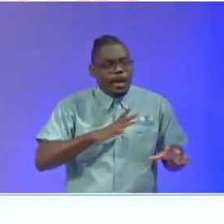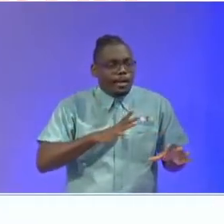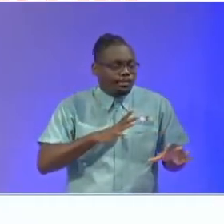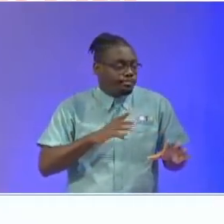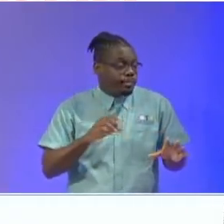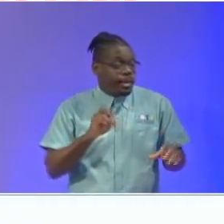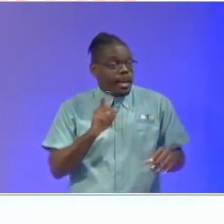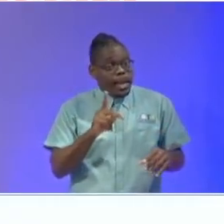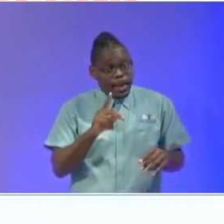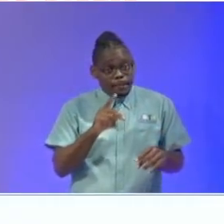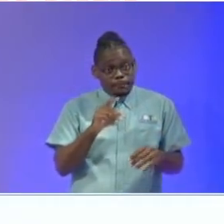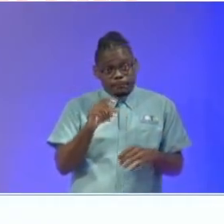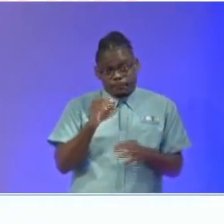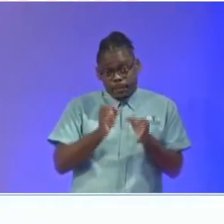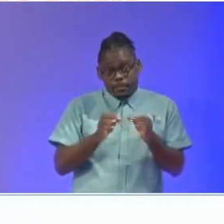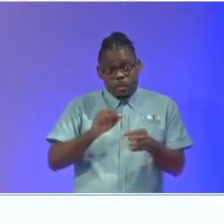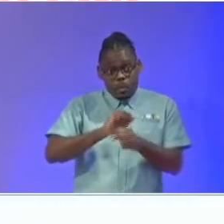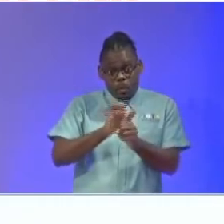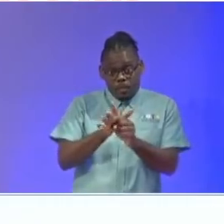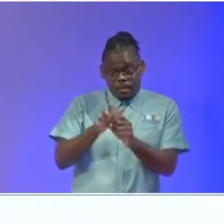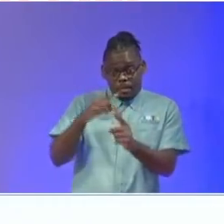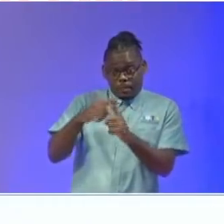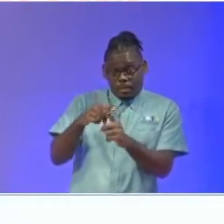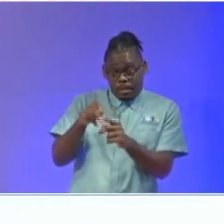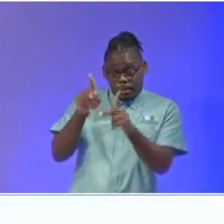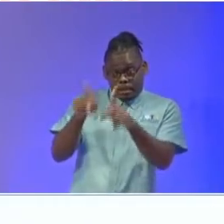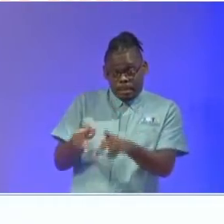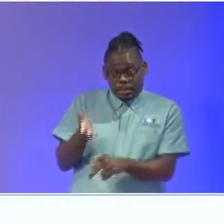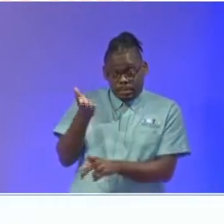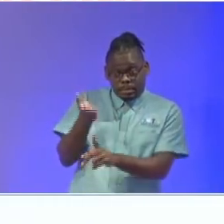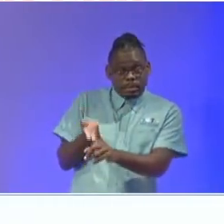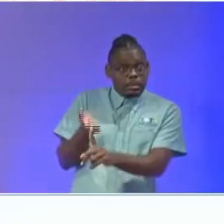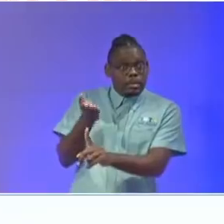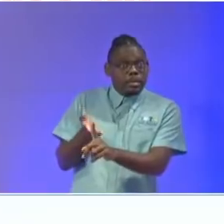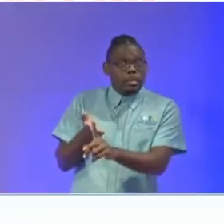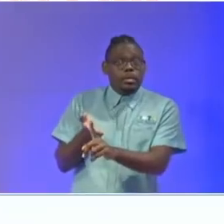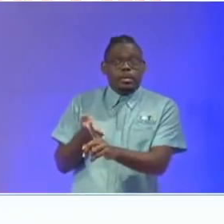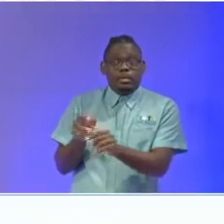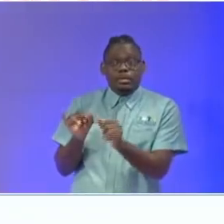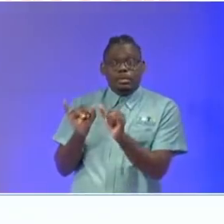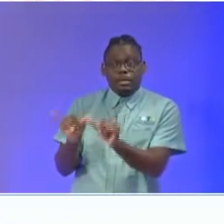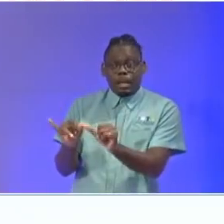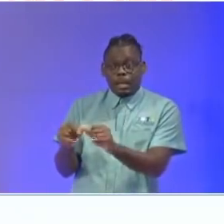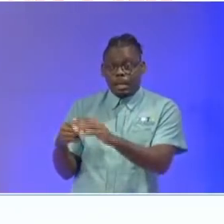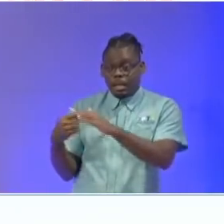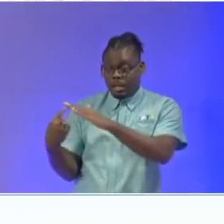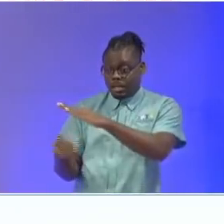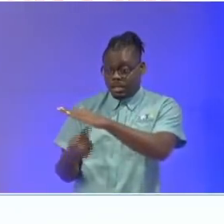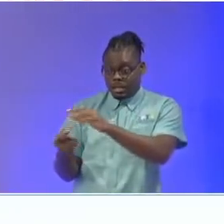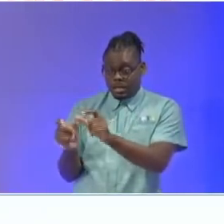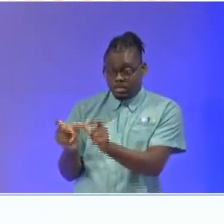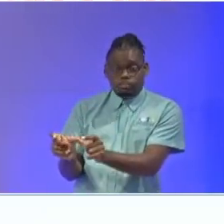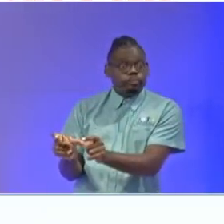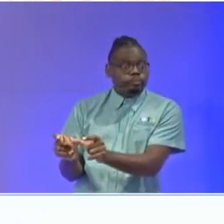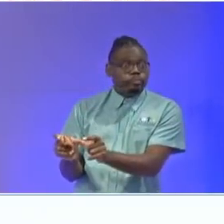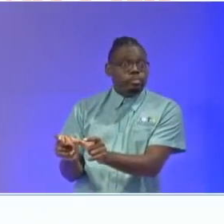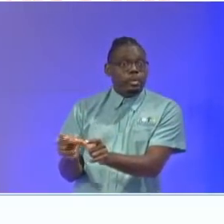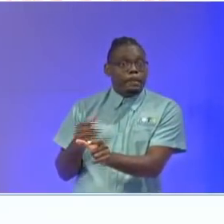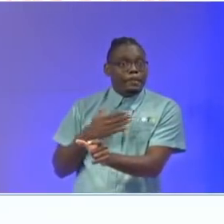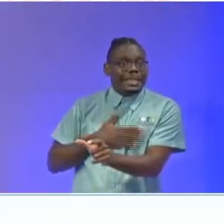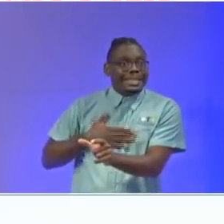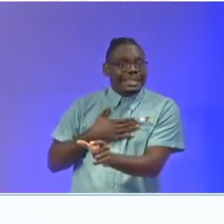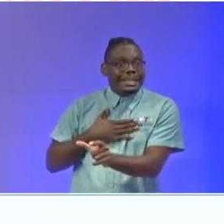need medication, there are many pharmacies that actually deliver, home delivery. And I hear them advertising